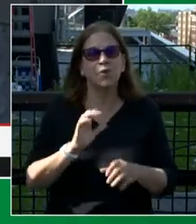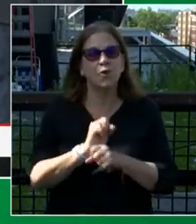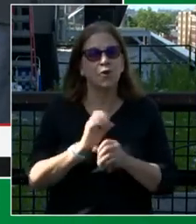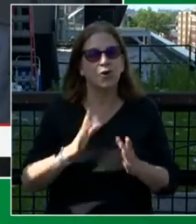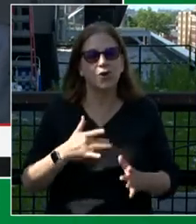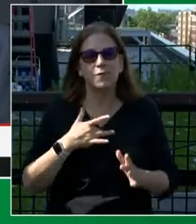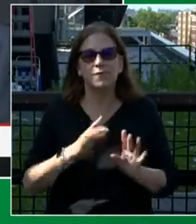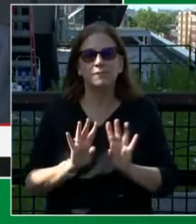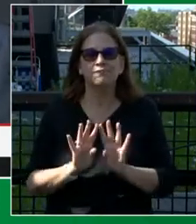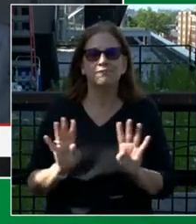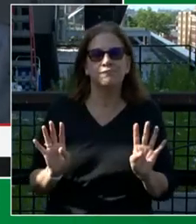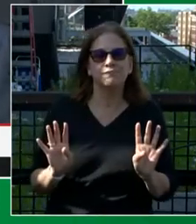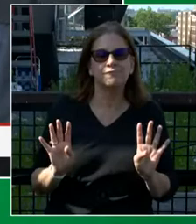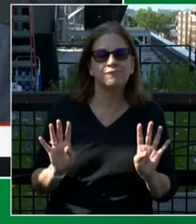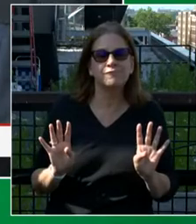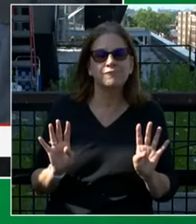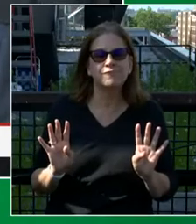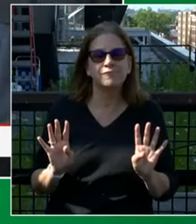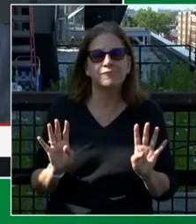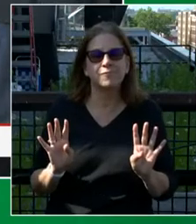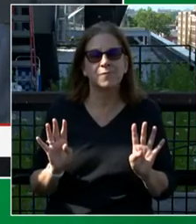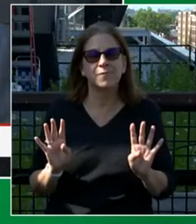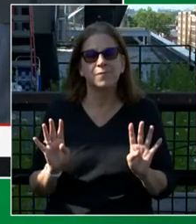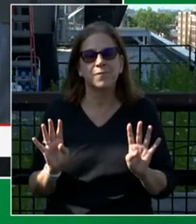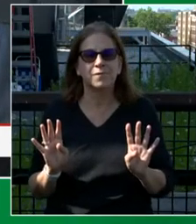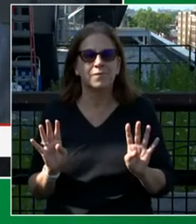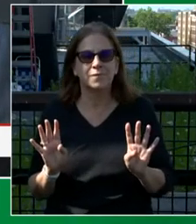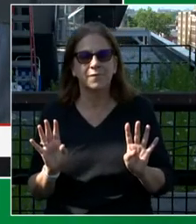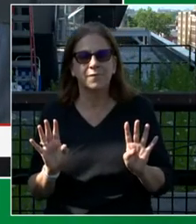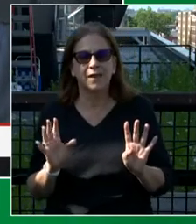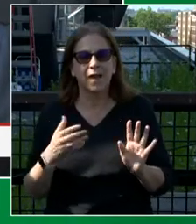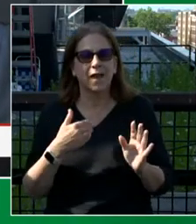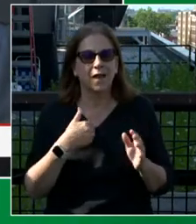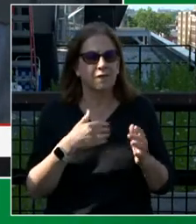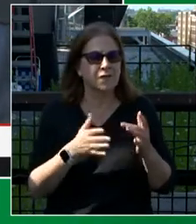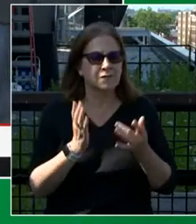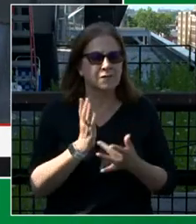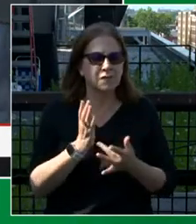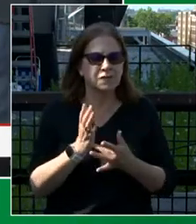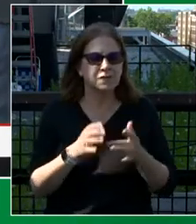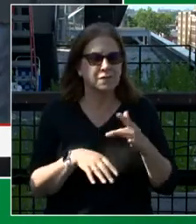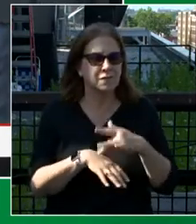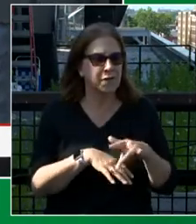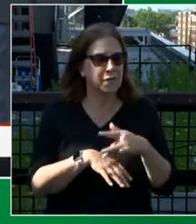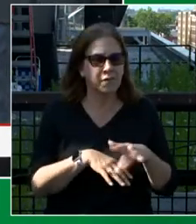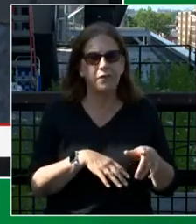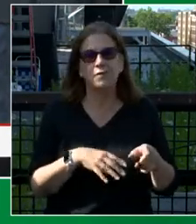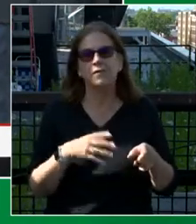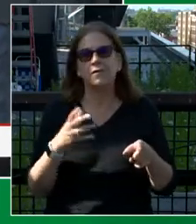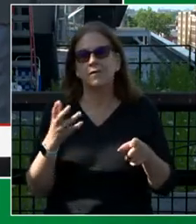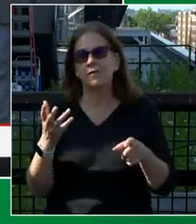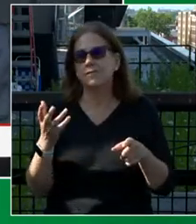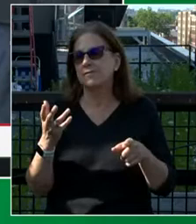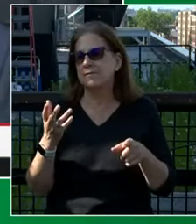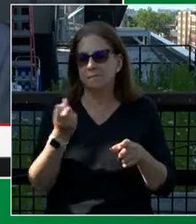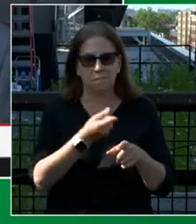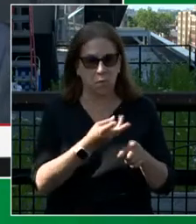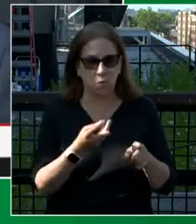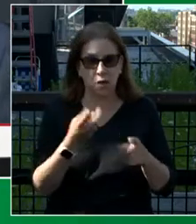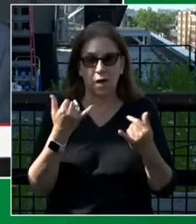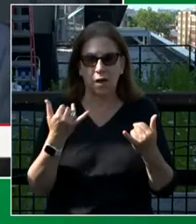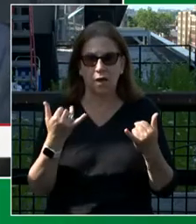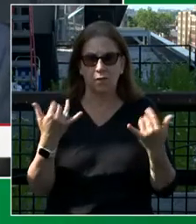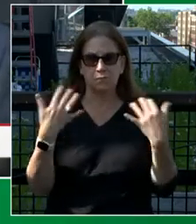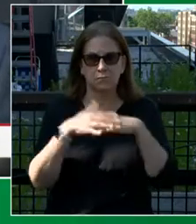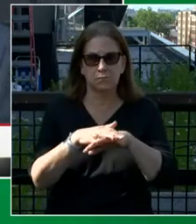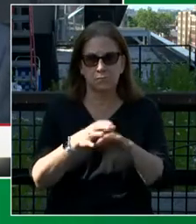tools for some remote. We never integrated the two. And so we are working on that right now. And John, to your point,